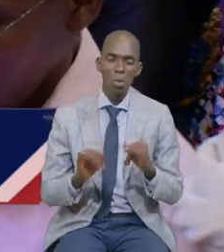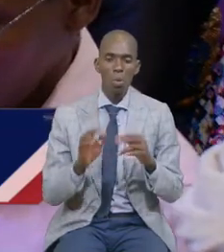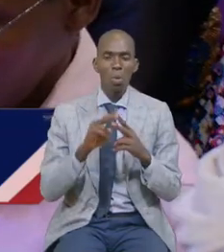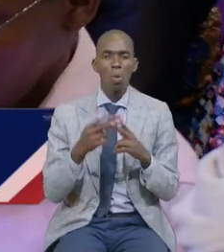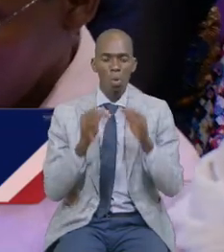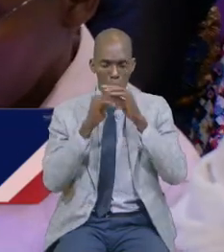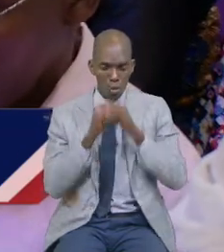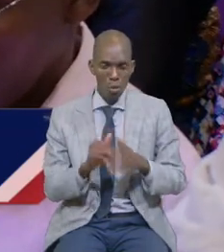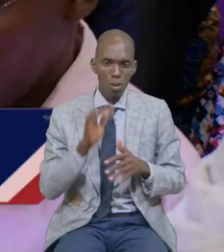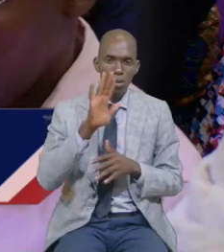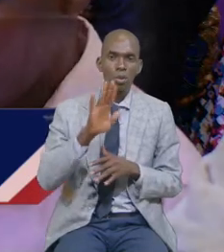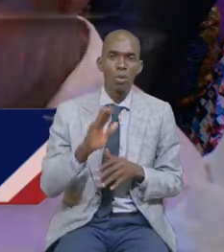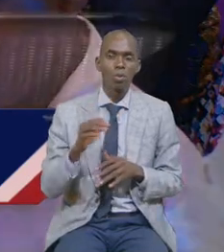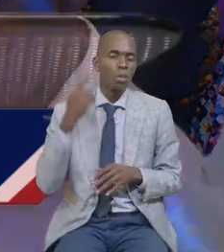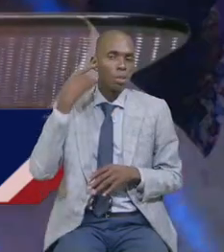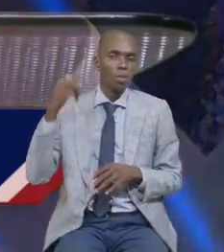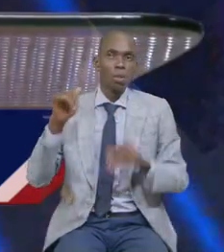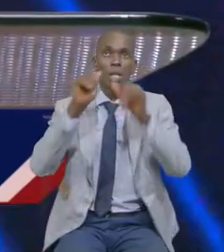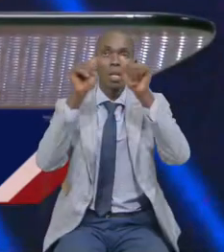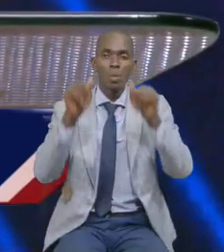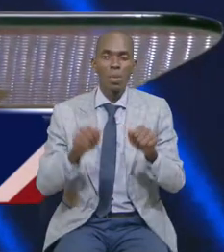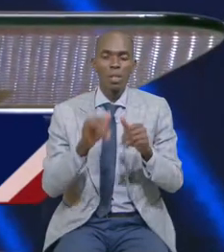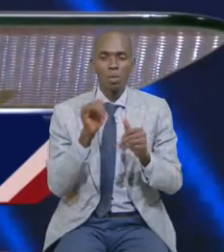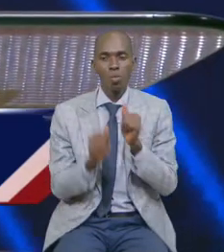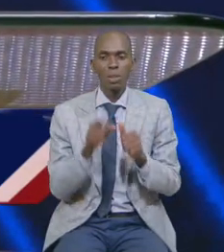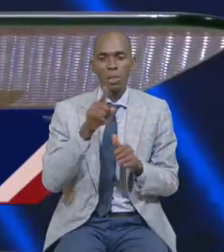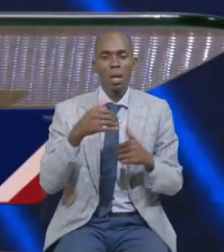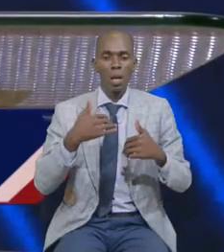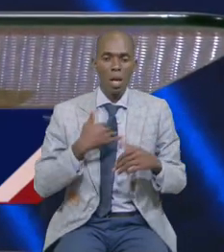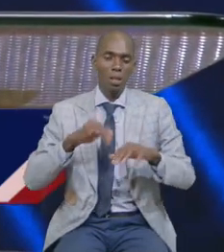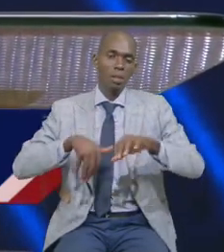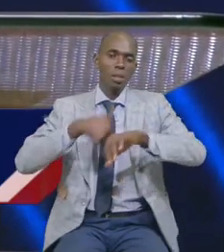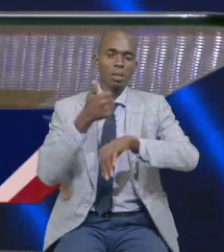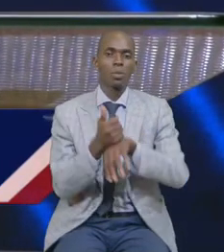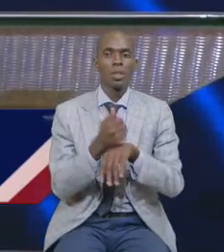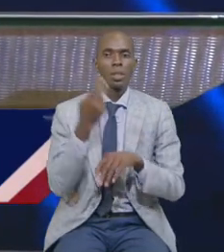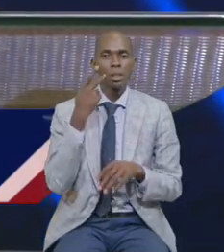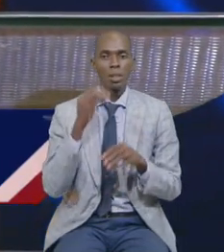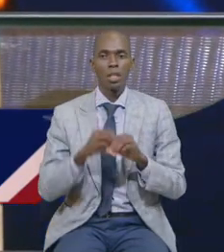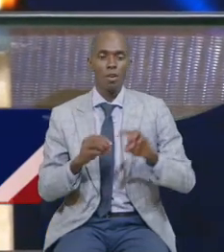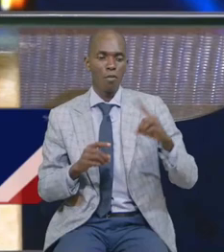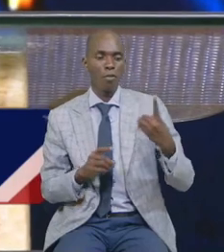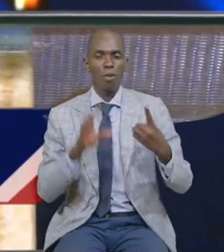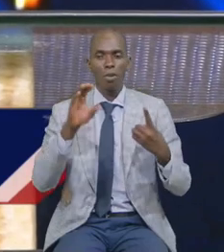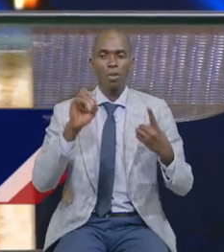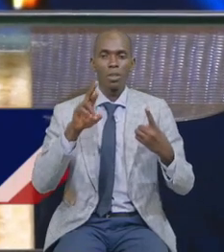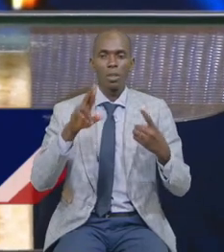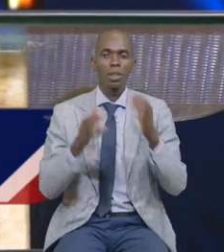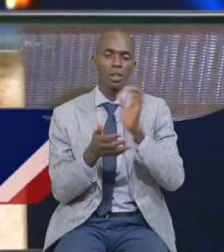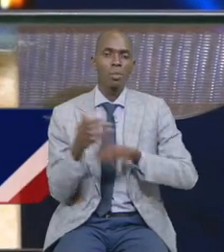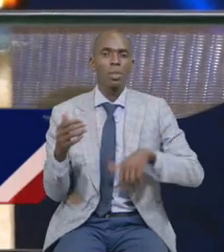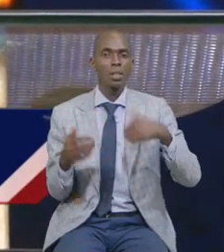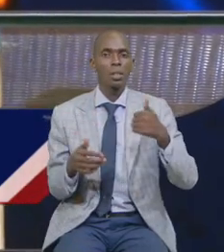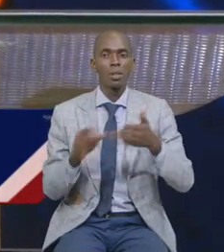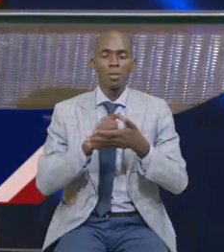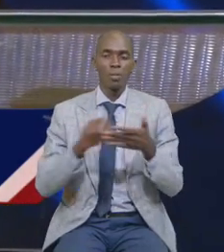image which thou has set up and look at First Corinthians chapter 10